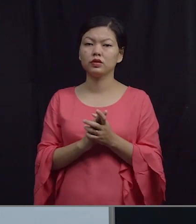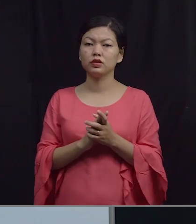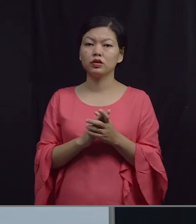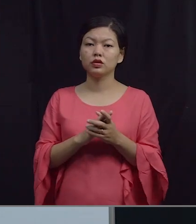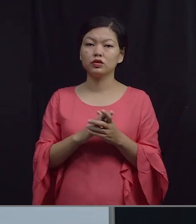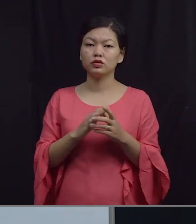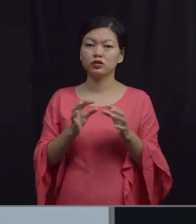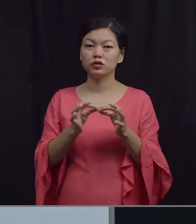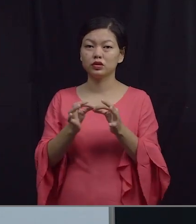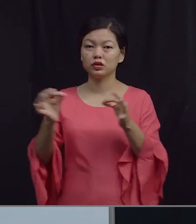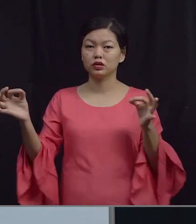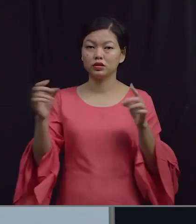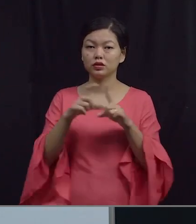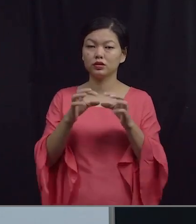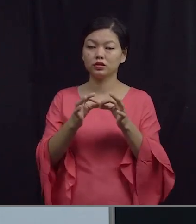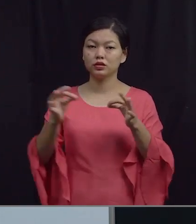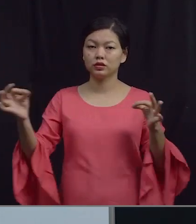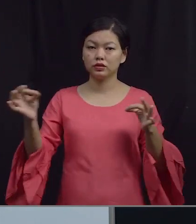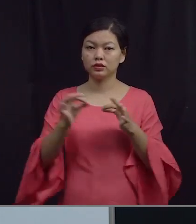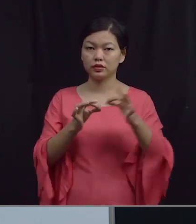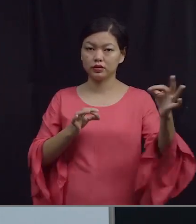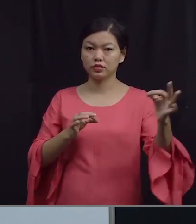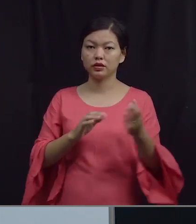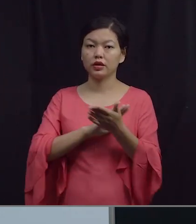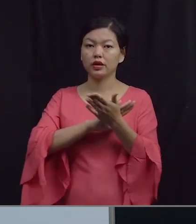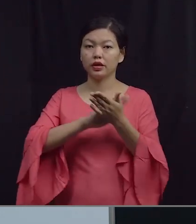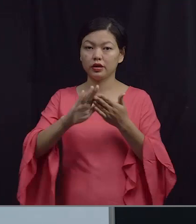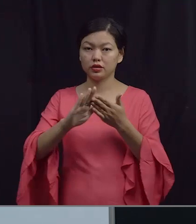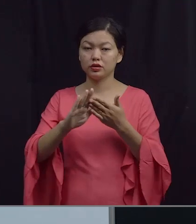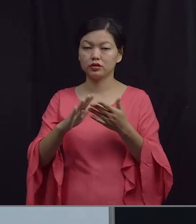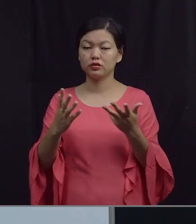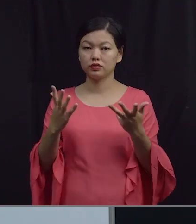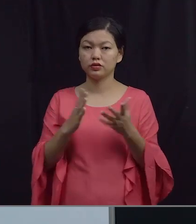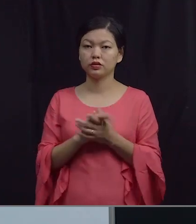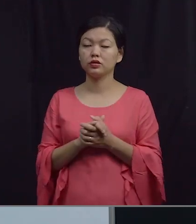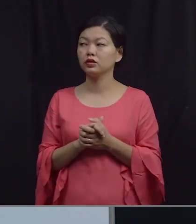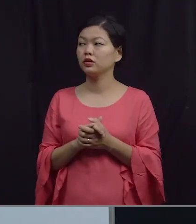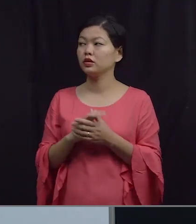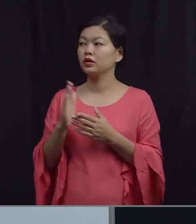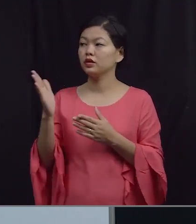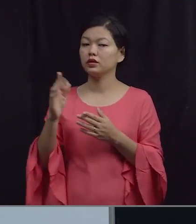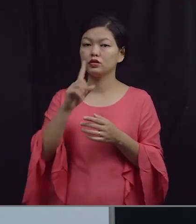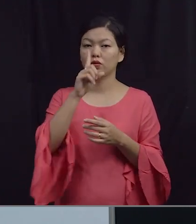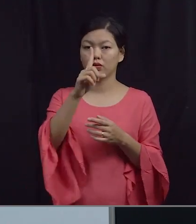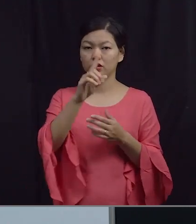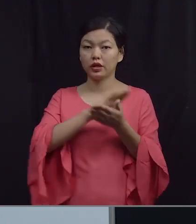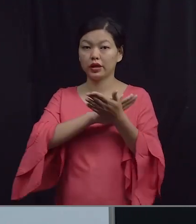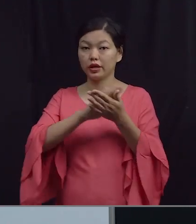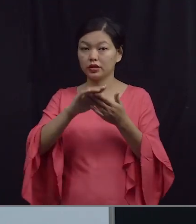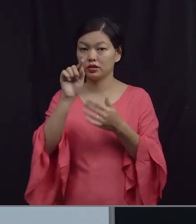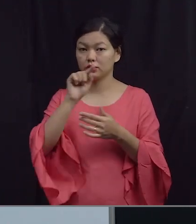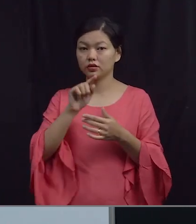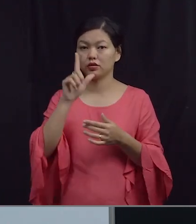the this particular point and the point C, that is h, is nothing but 1, because this is unit. So I can